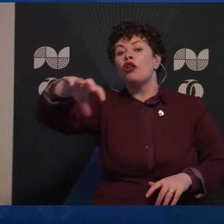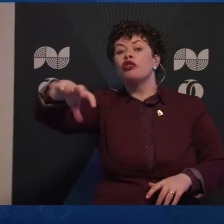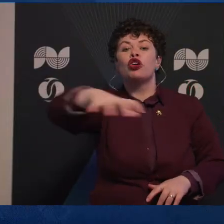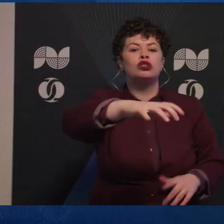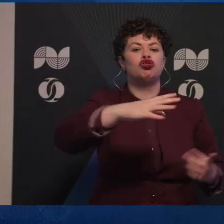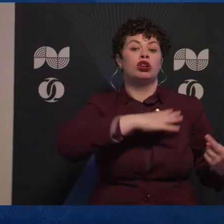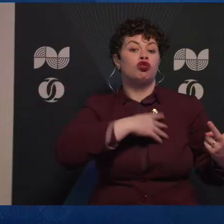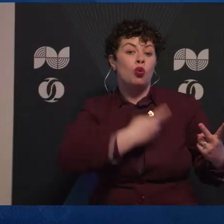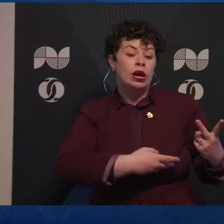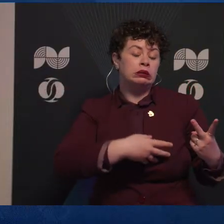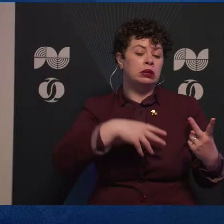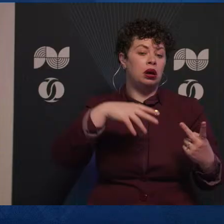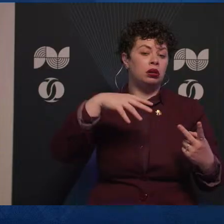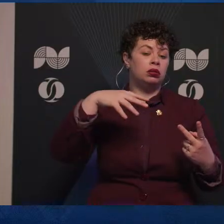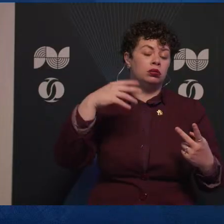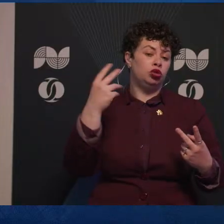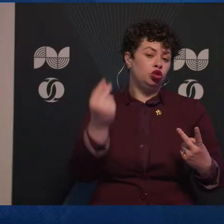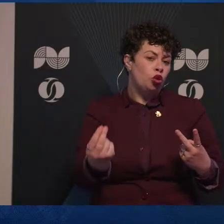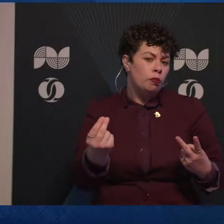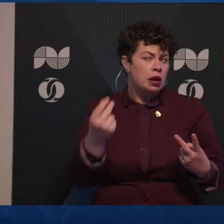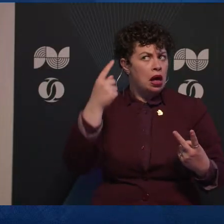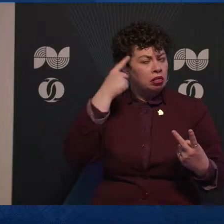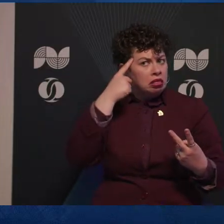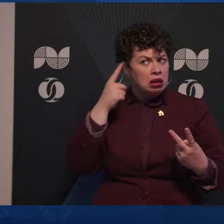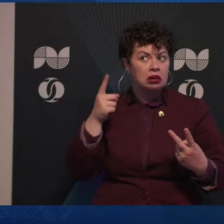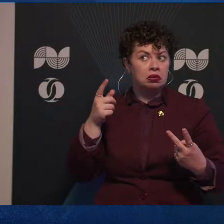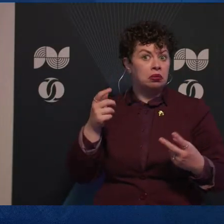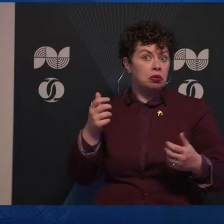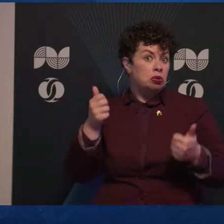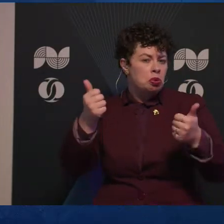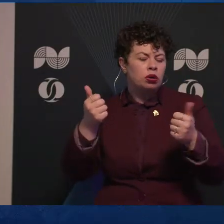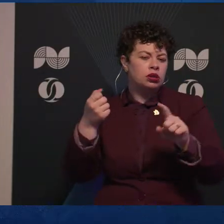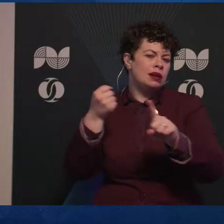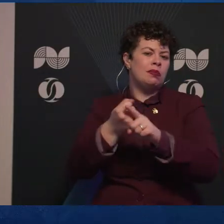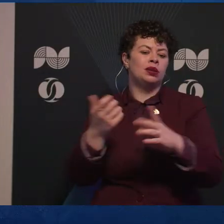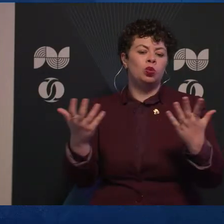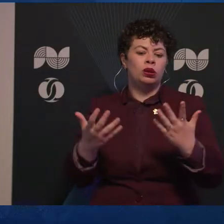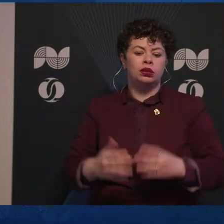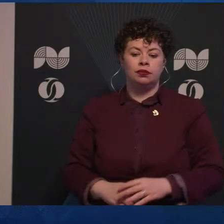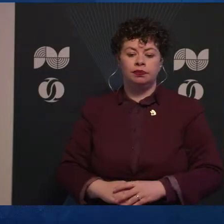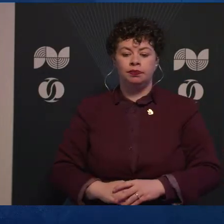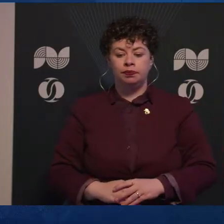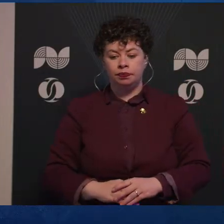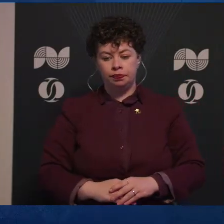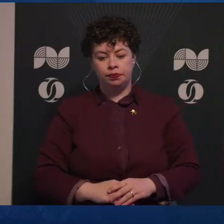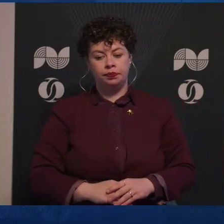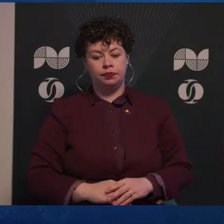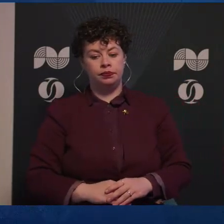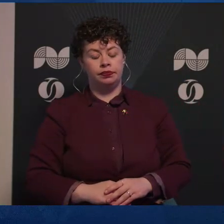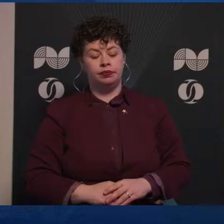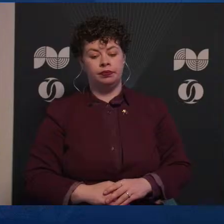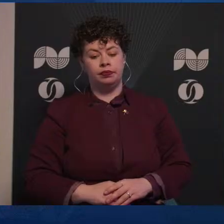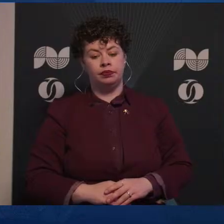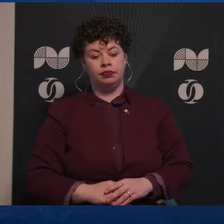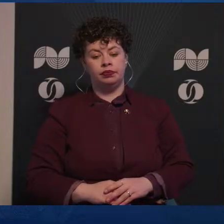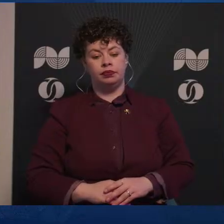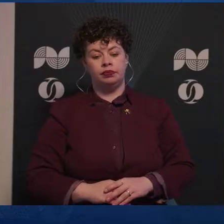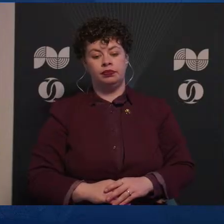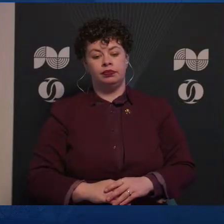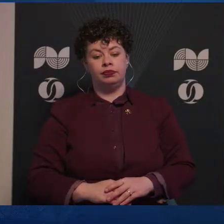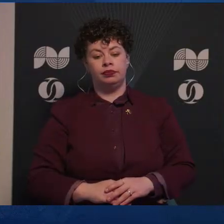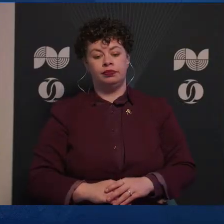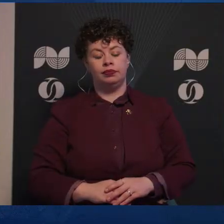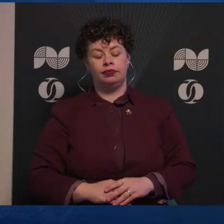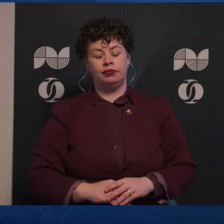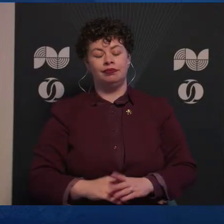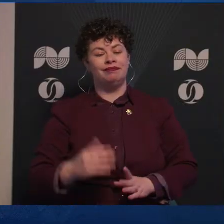Croatia, Serbia, for example, I think are places where you're active. I have to say that in this country, and thanks also to the